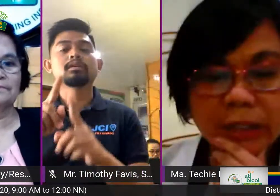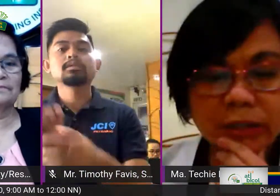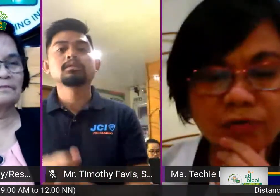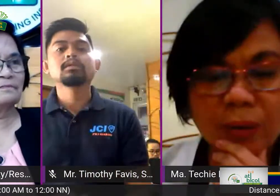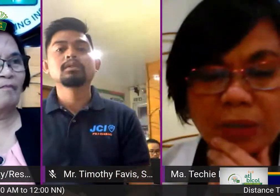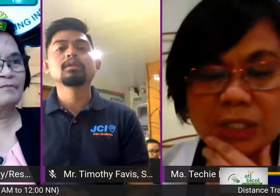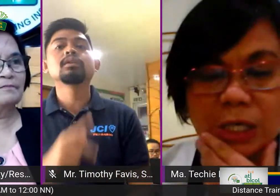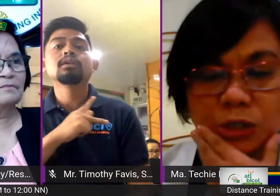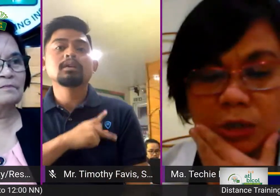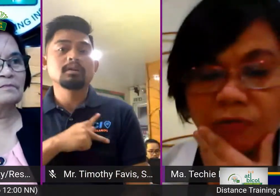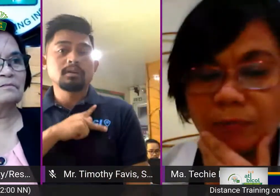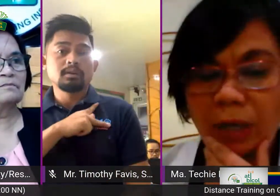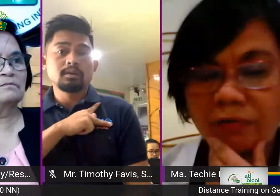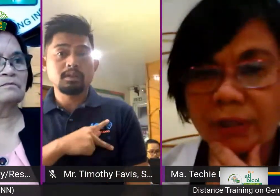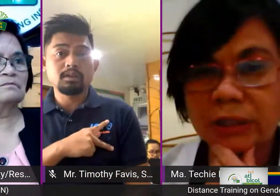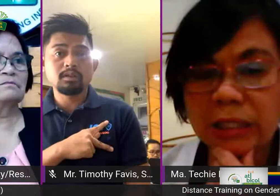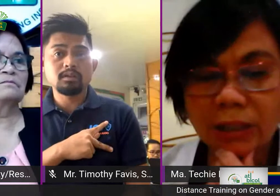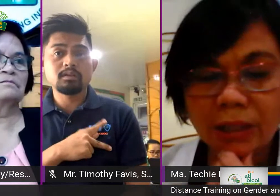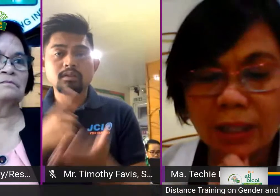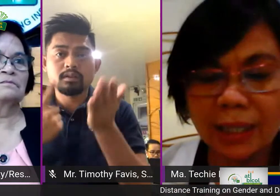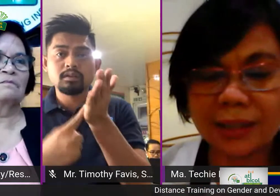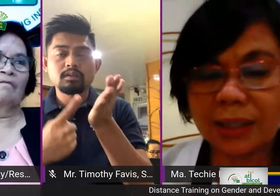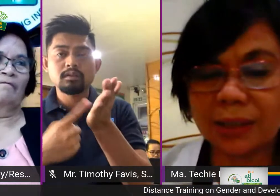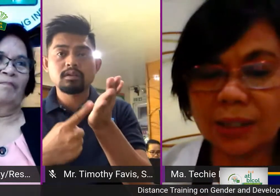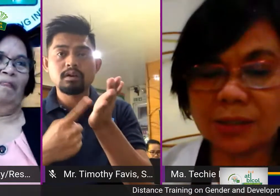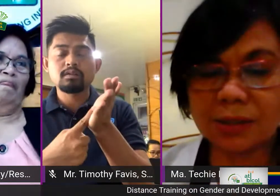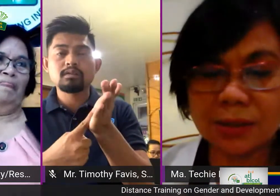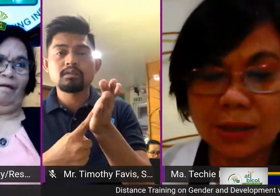Please discuss feminization of poverty.